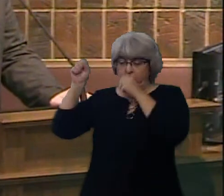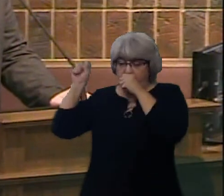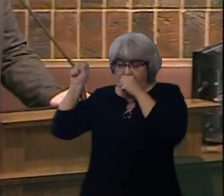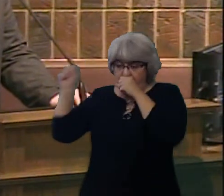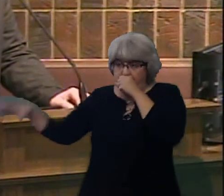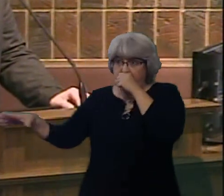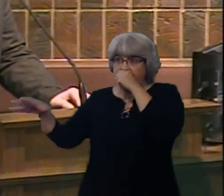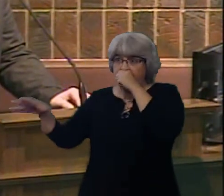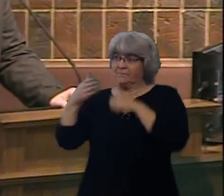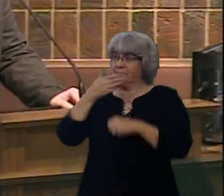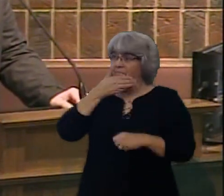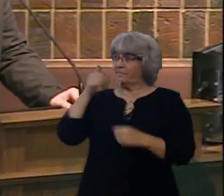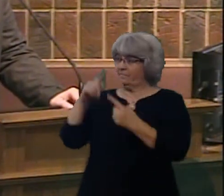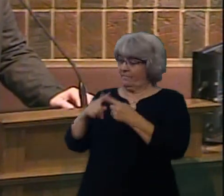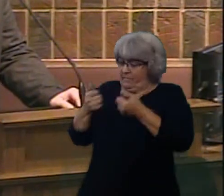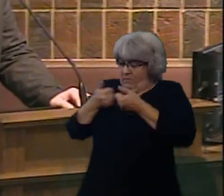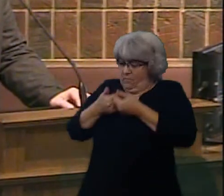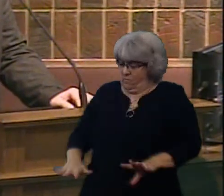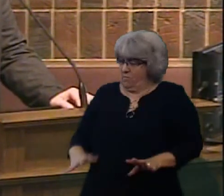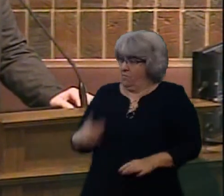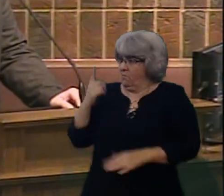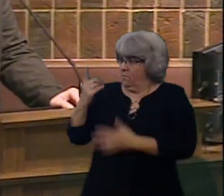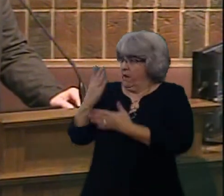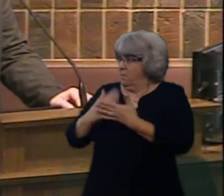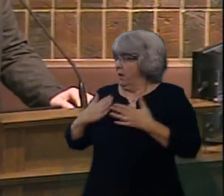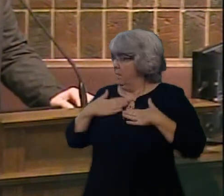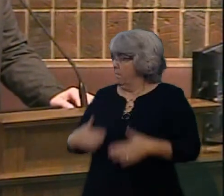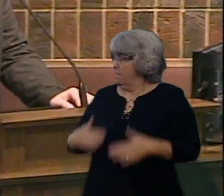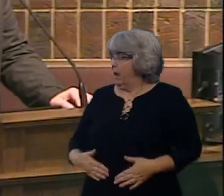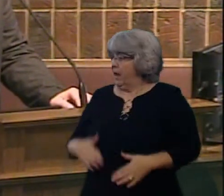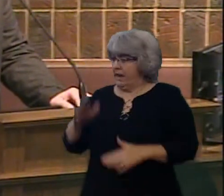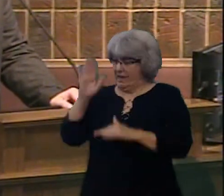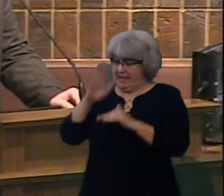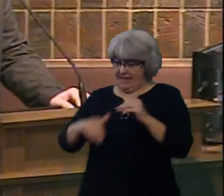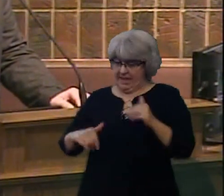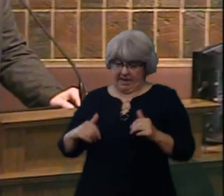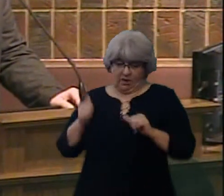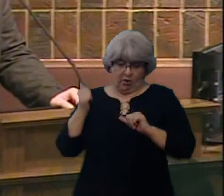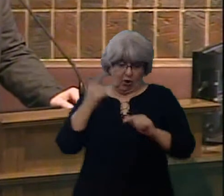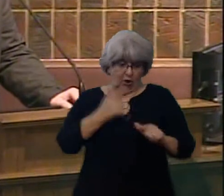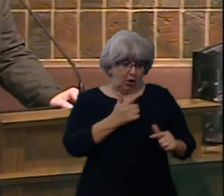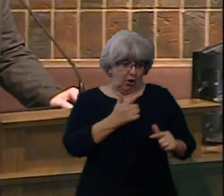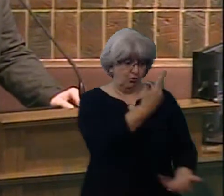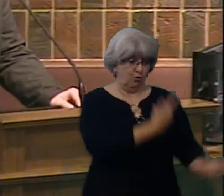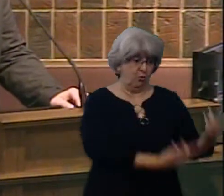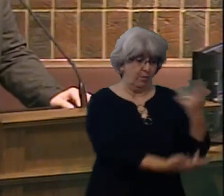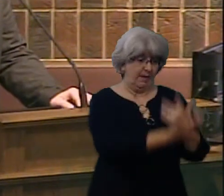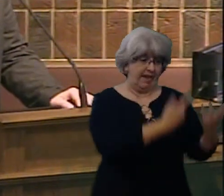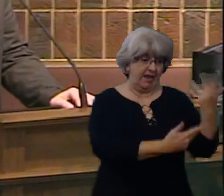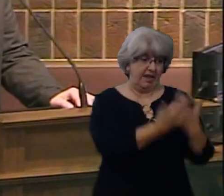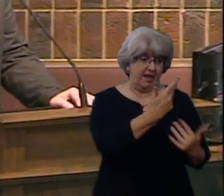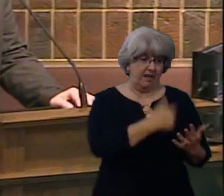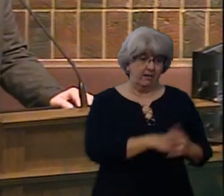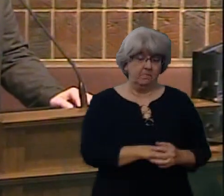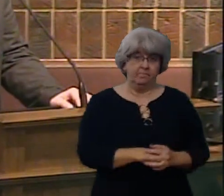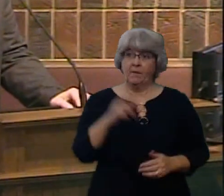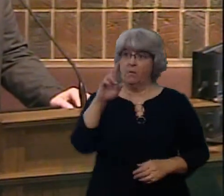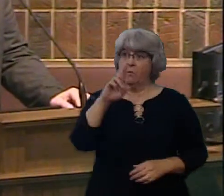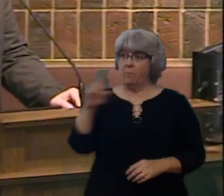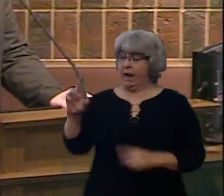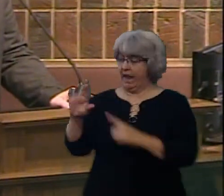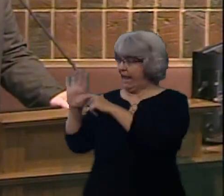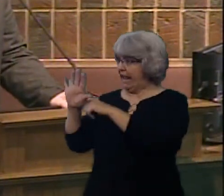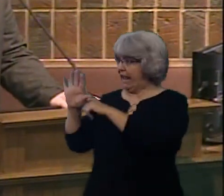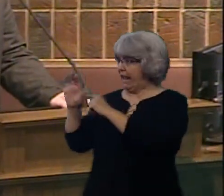you lose one of your members than that your whole body be thrown into hell. And if your right hand causes you to sin, cut it off and